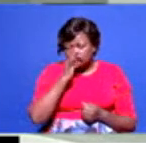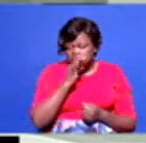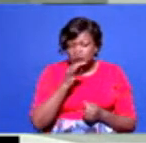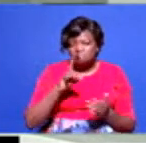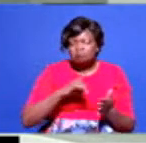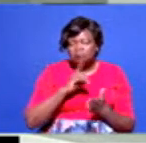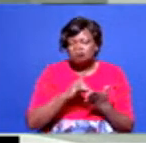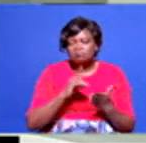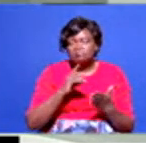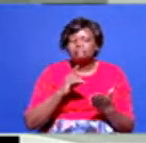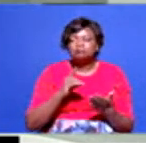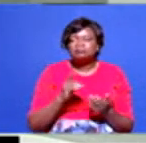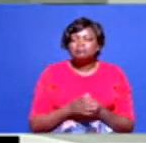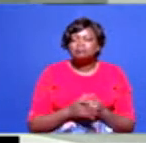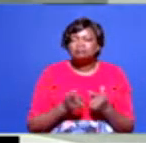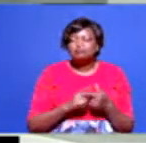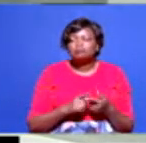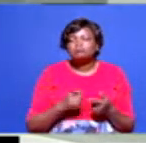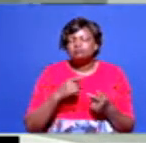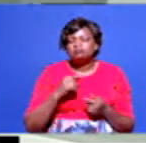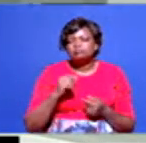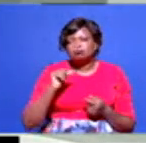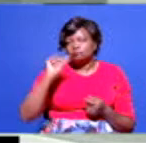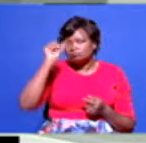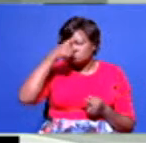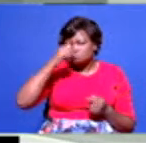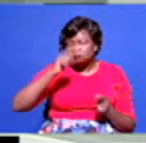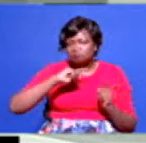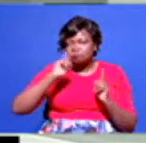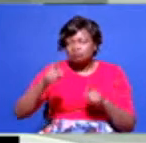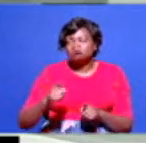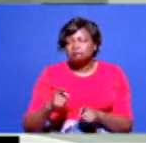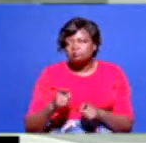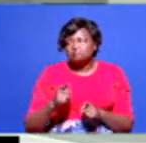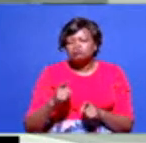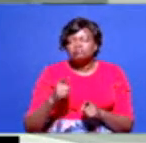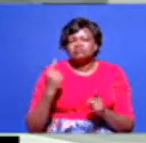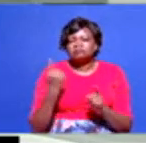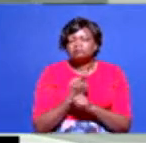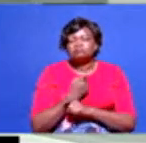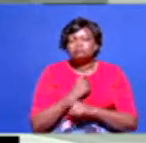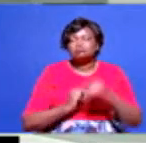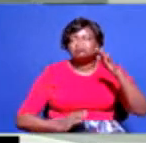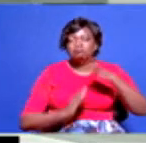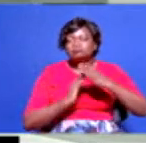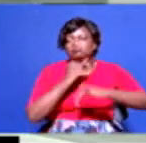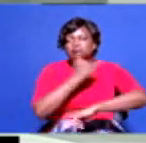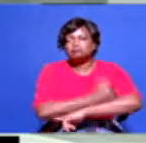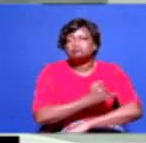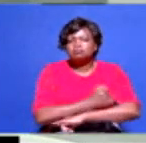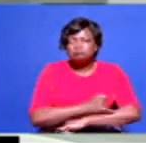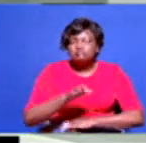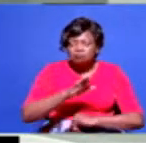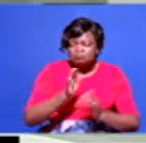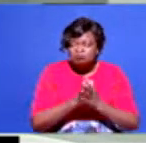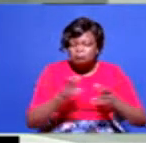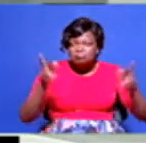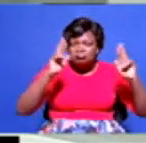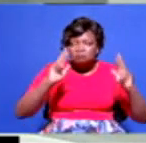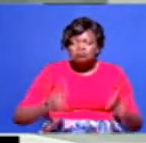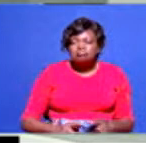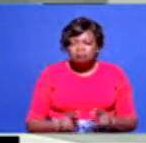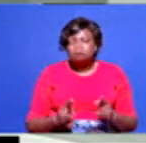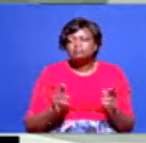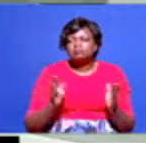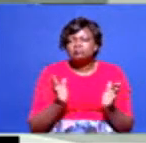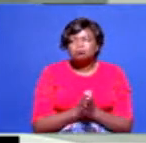whose academic brilliance propelled him to prestigious learning institutions, both locally and internationally, and later served as an